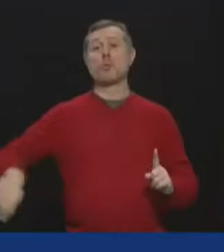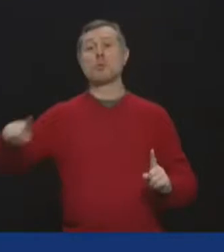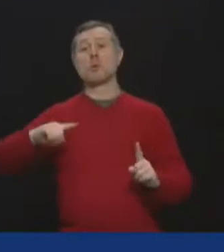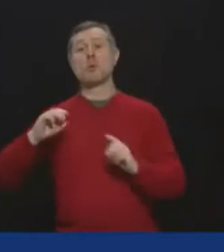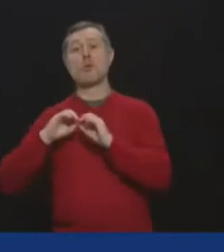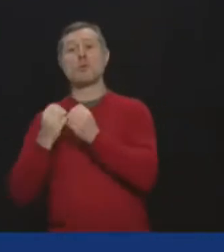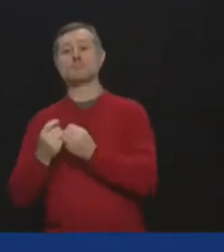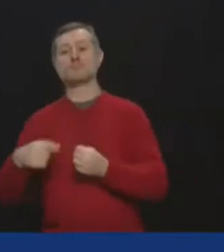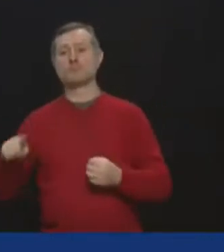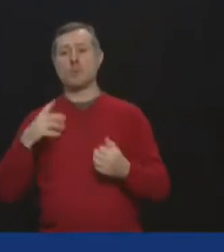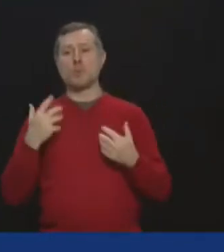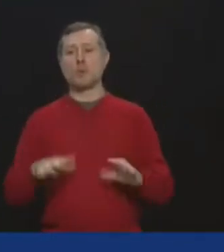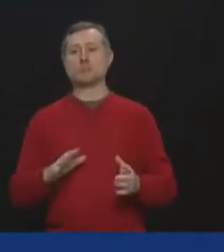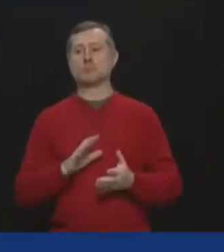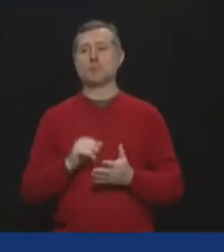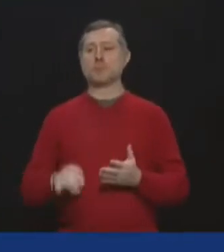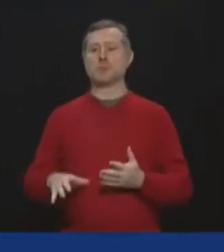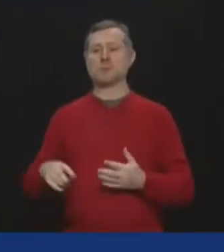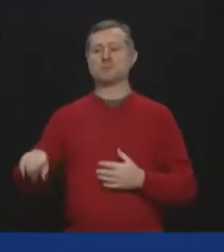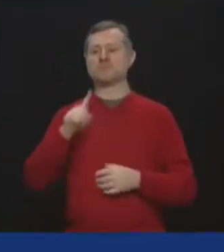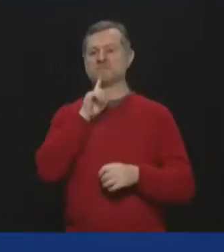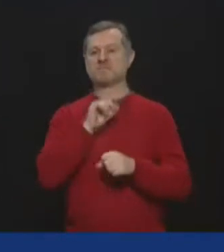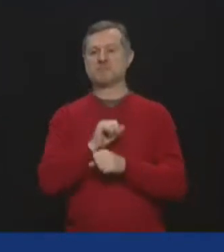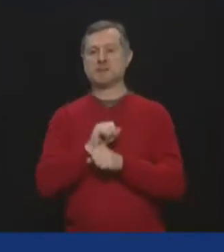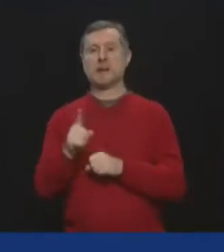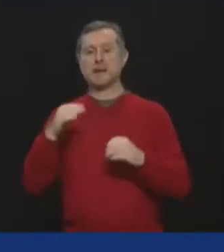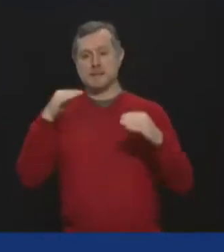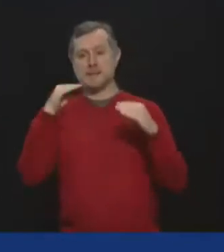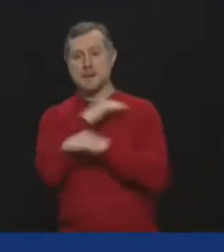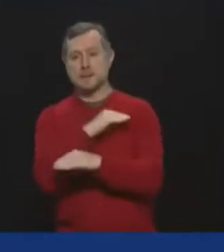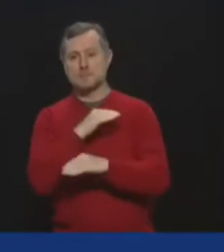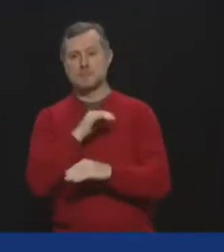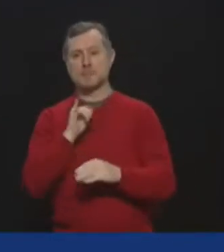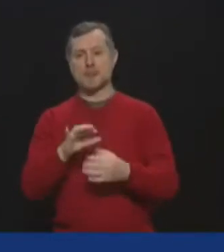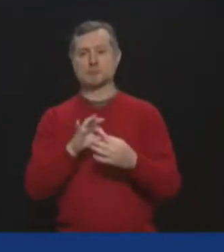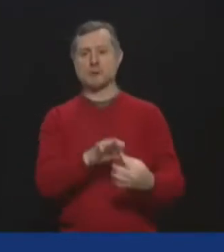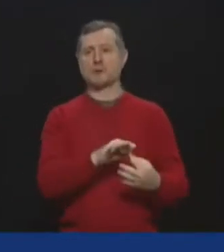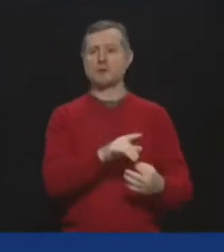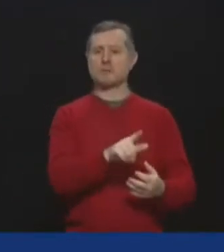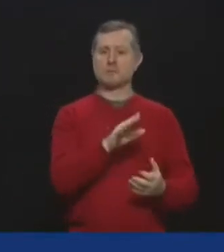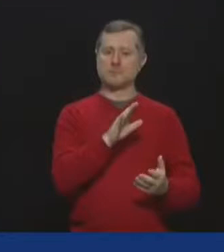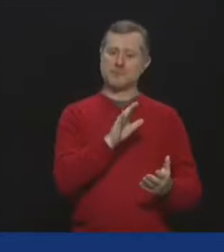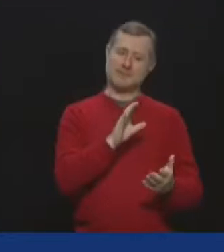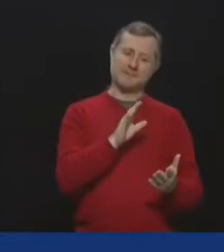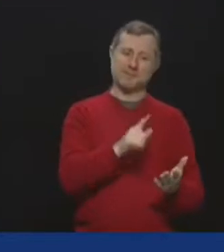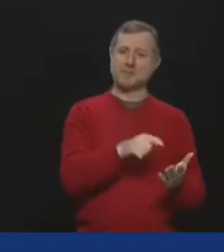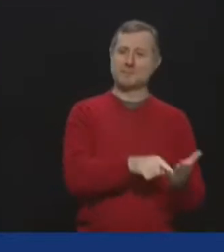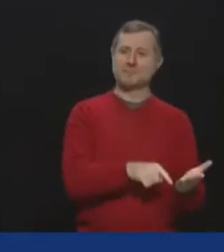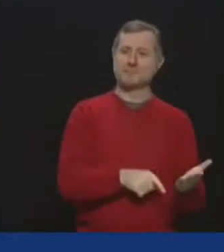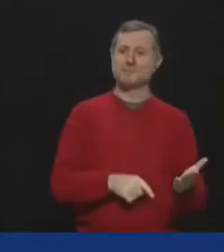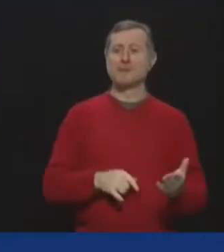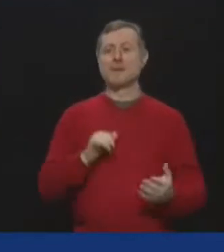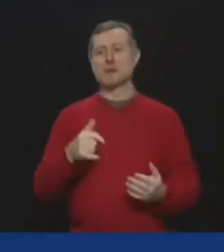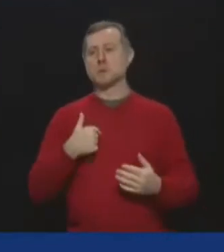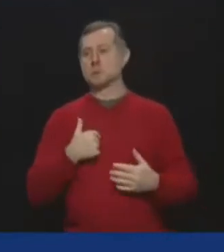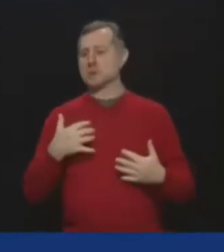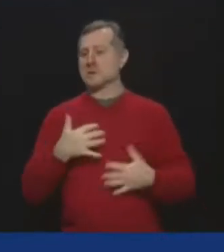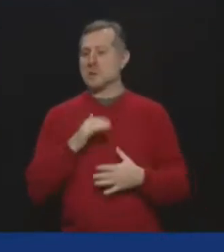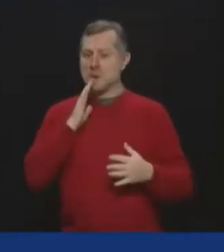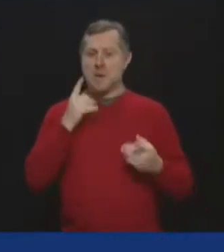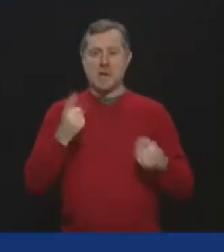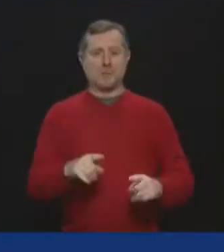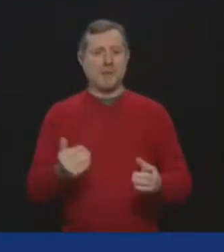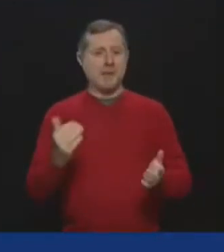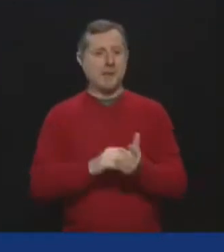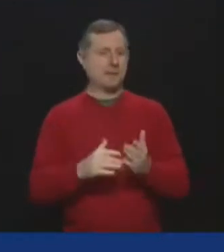that absolutely misrepresented and lied about the bill. That, my friends, is what I fear is going to happen again.